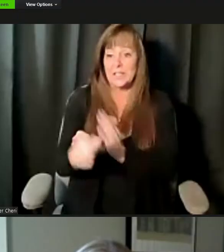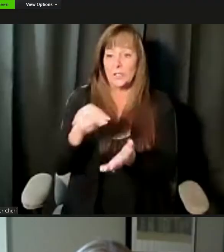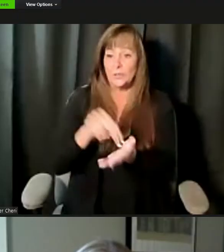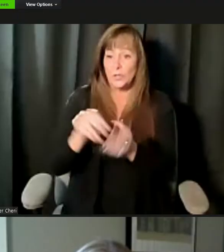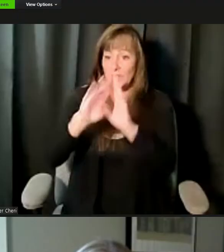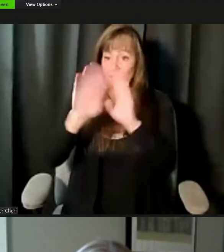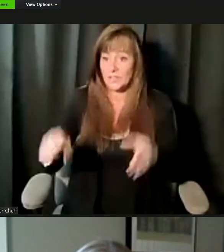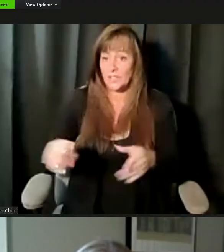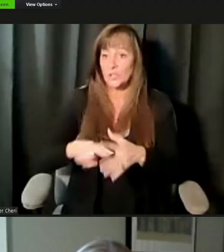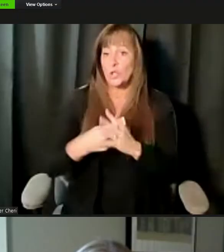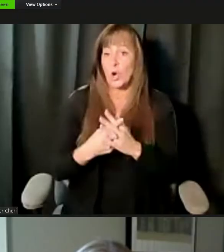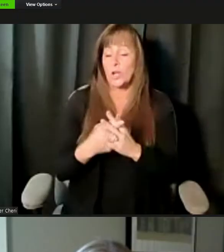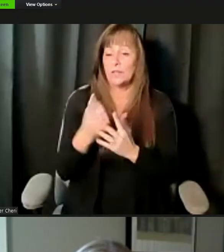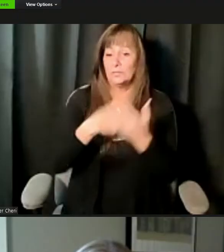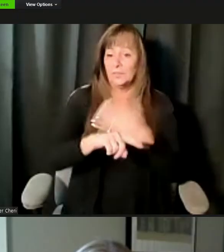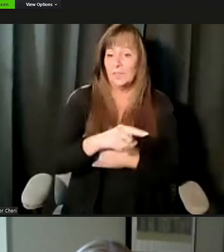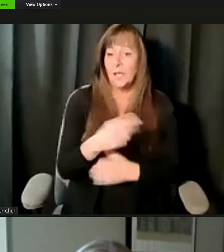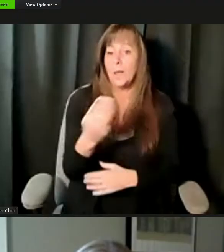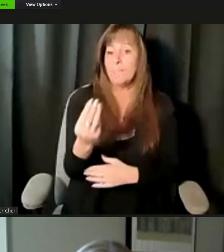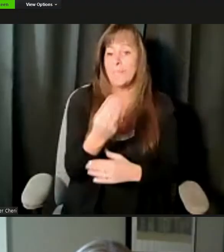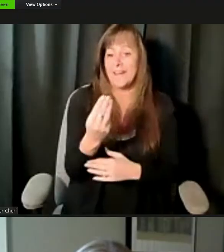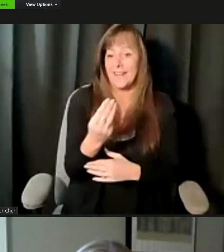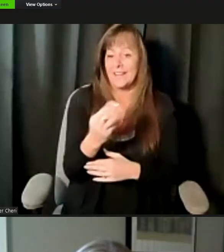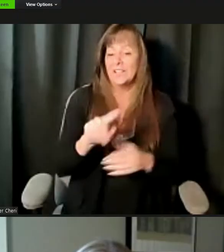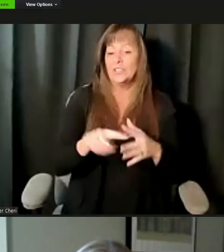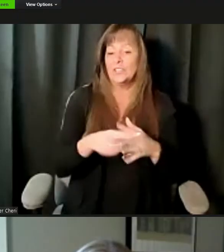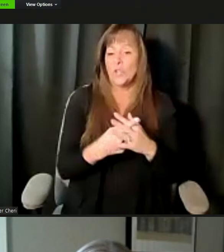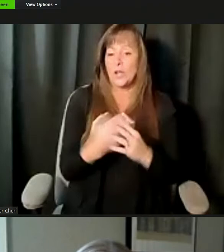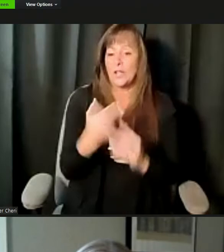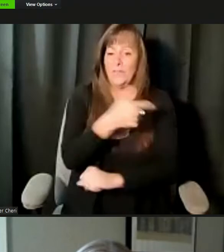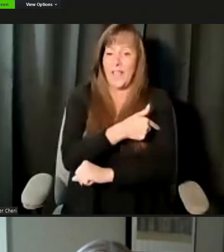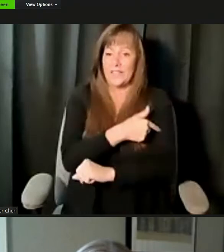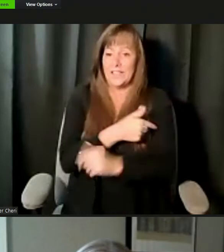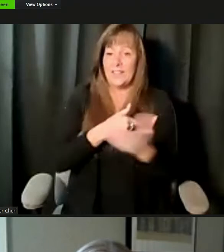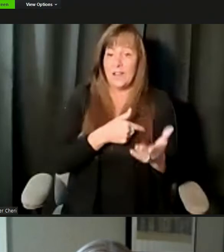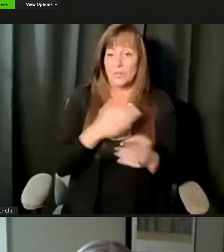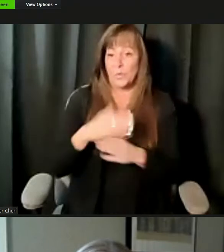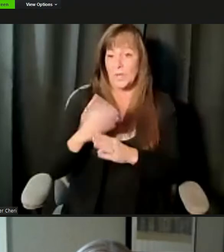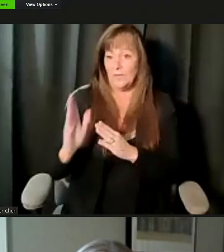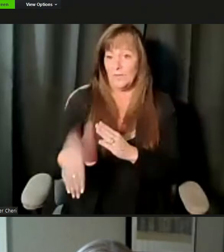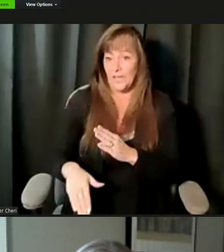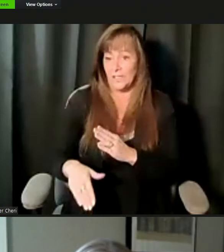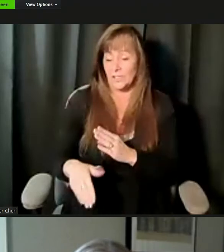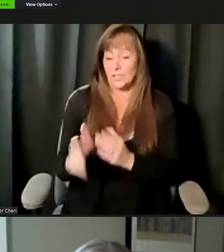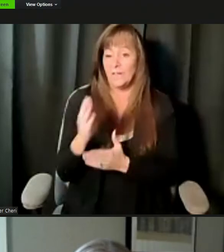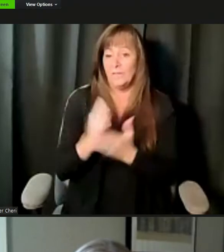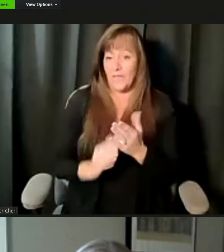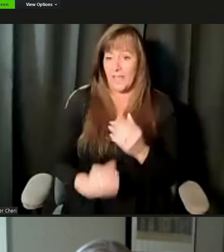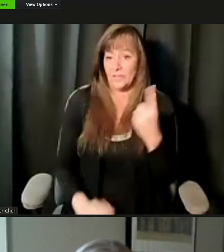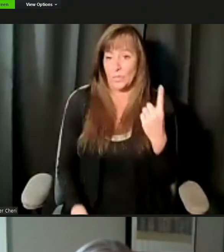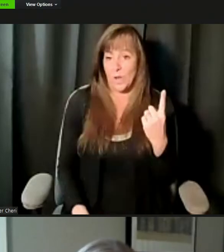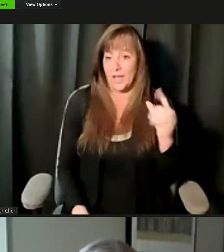Monday and starting the vaccination there so we can finish up phase 1A.